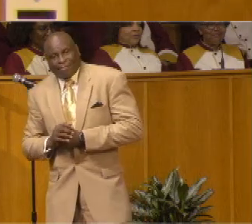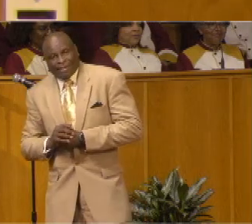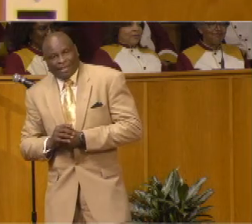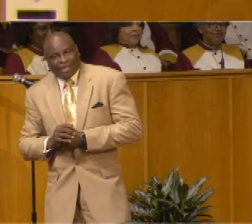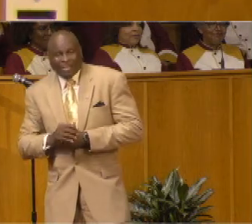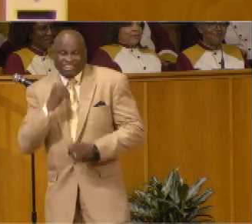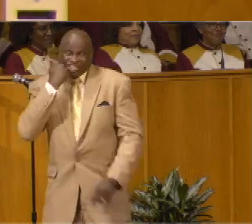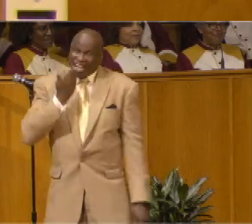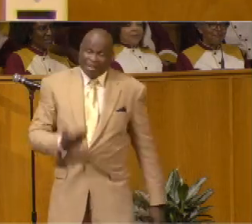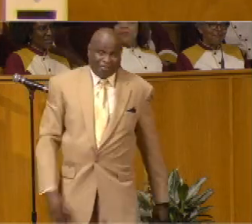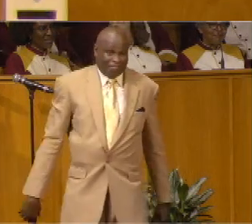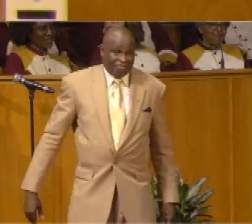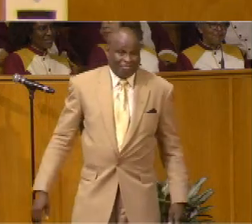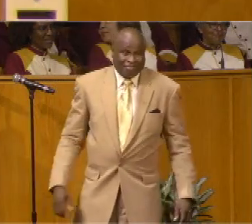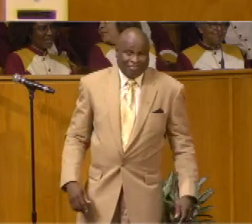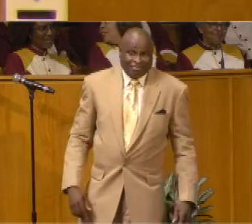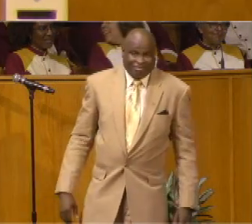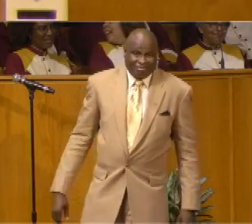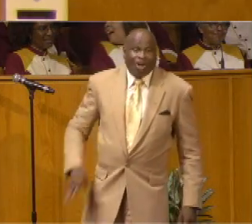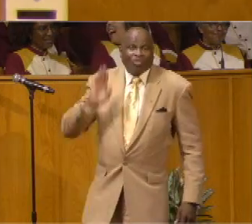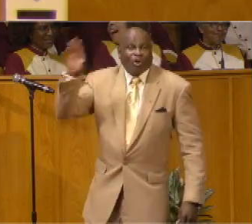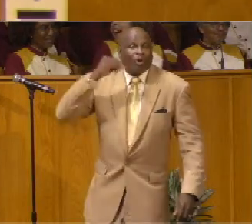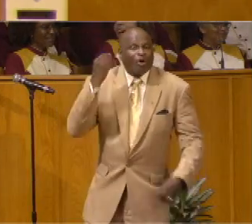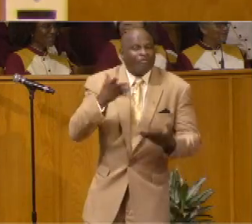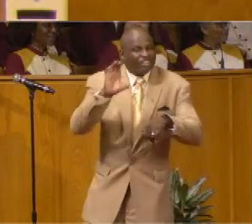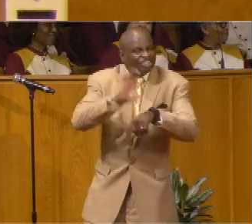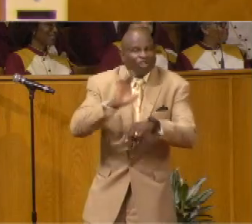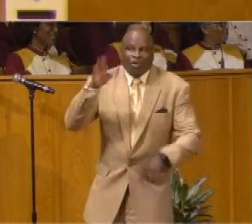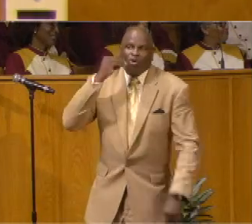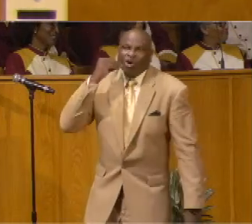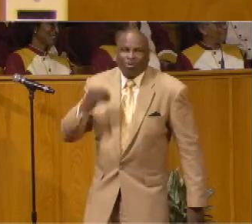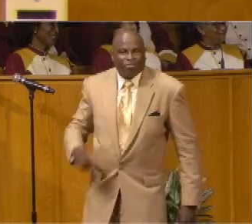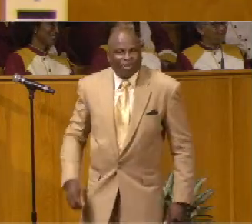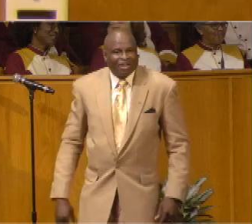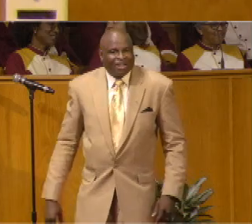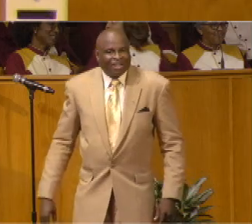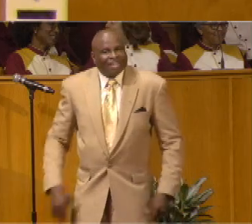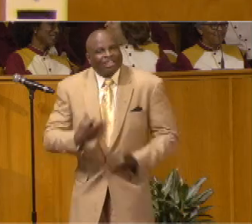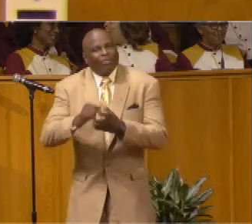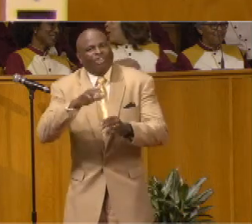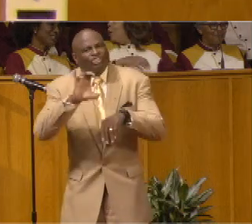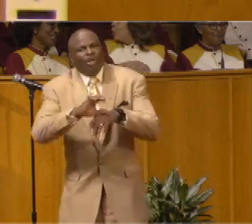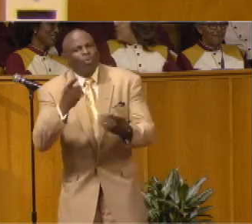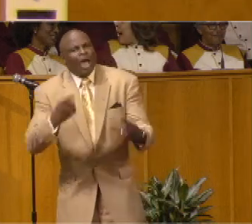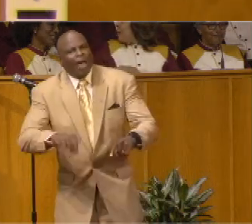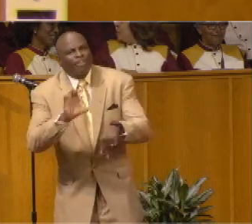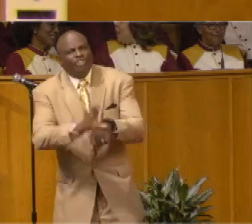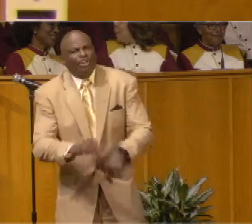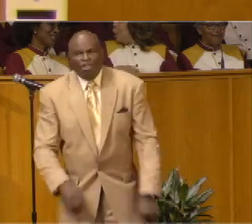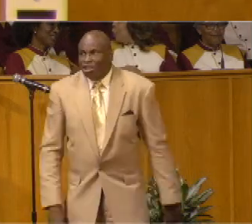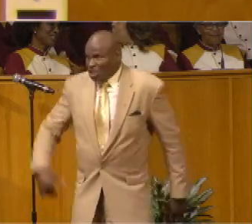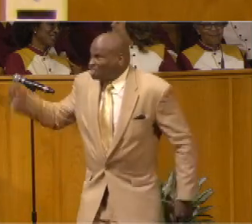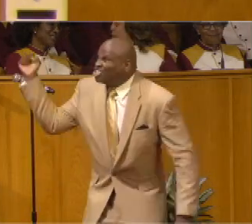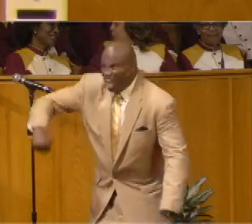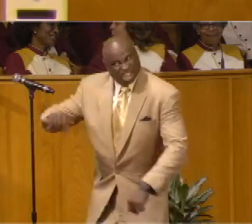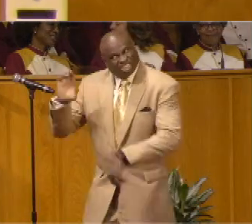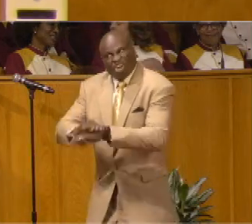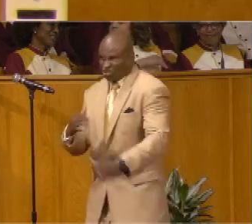it's a shame. Go home from church. Somebody asks you, was church good? You say